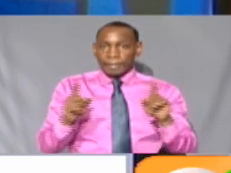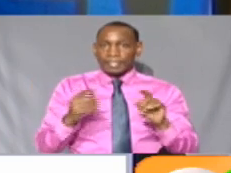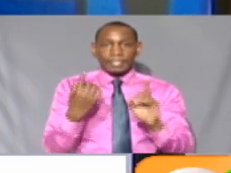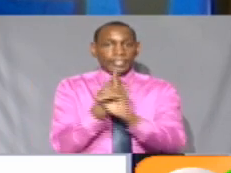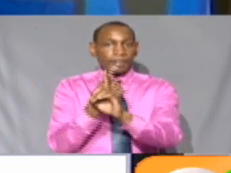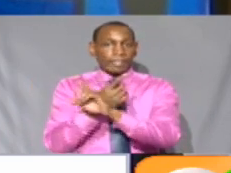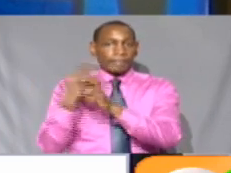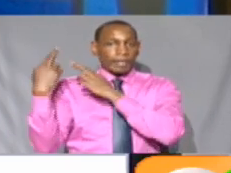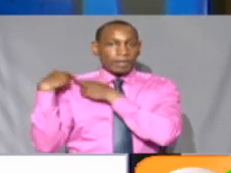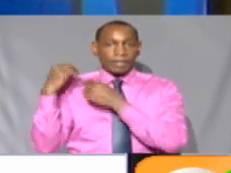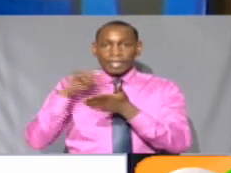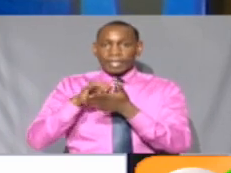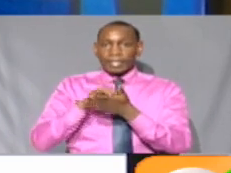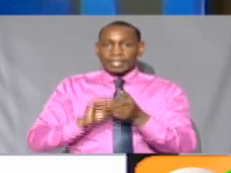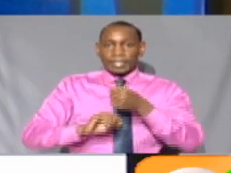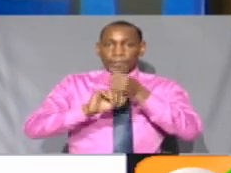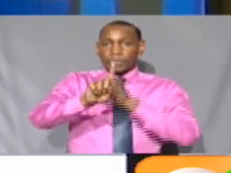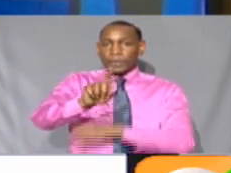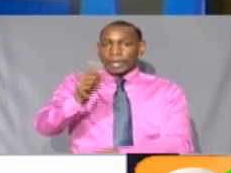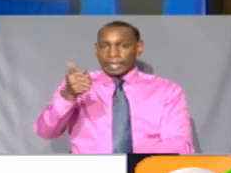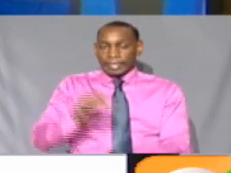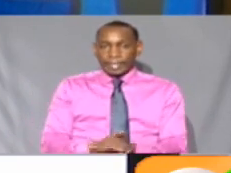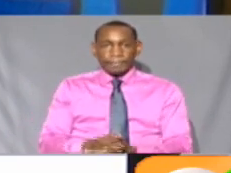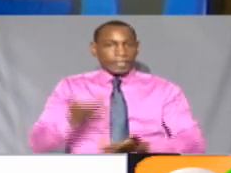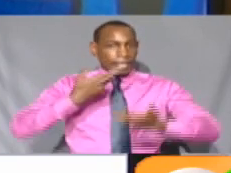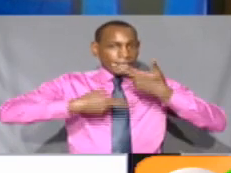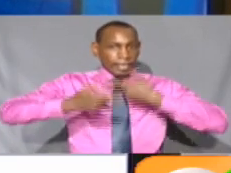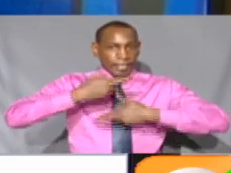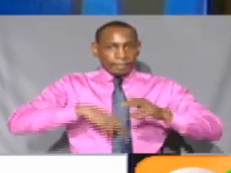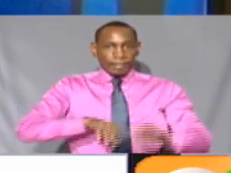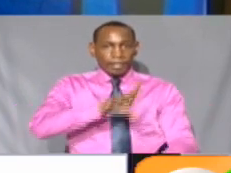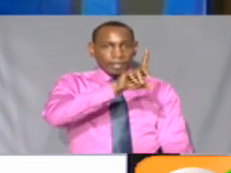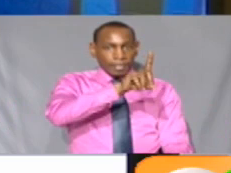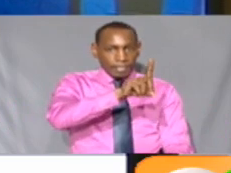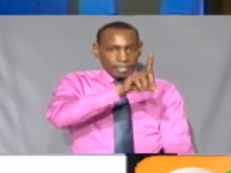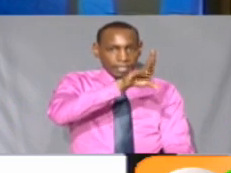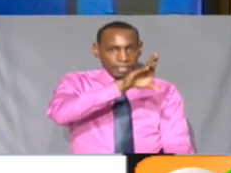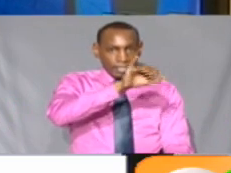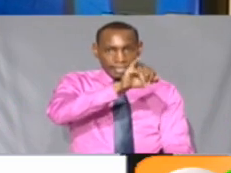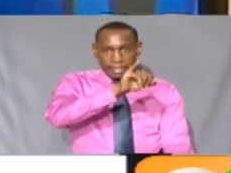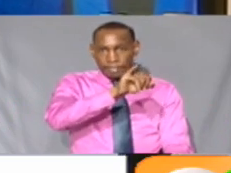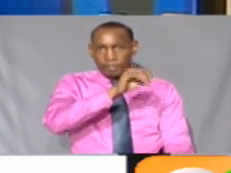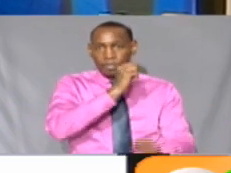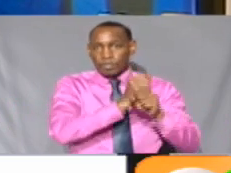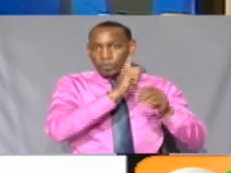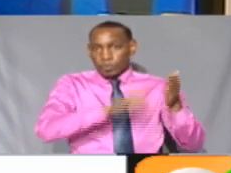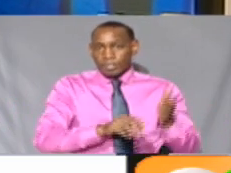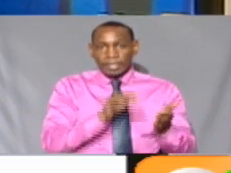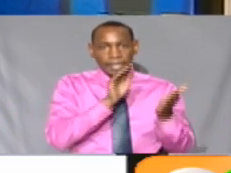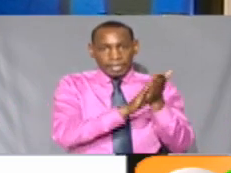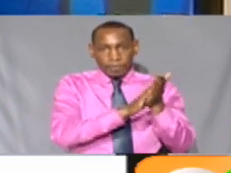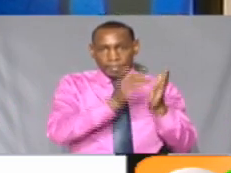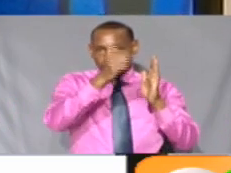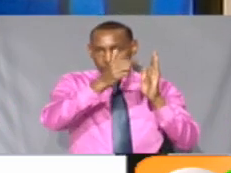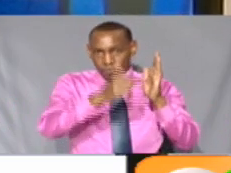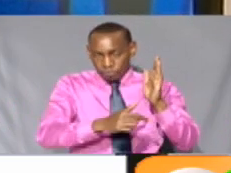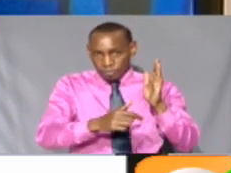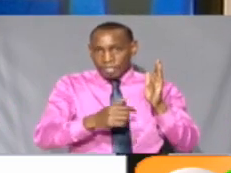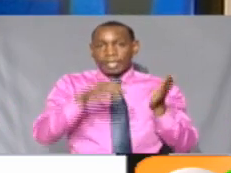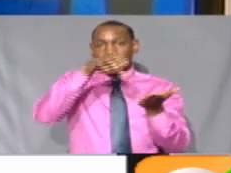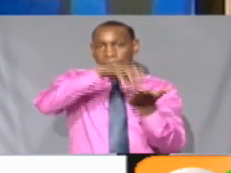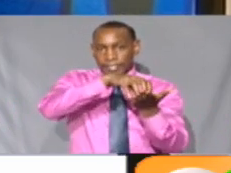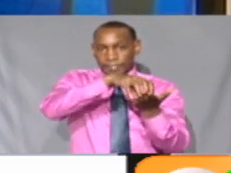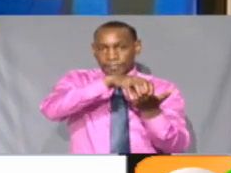separate roles that are complementary. So to recap, the DCI, what they do is they recommend